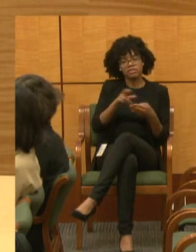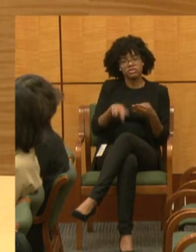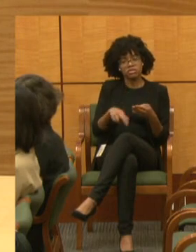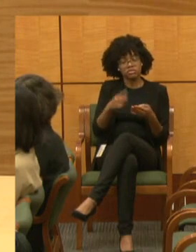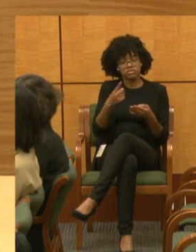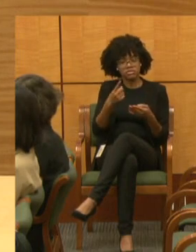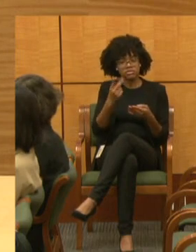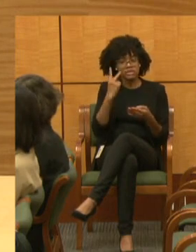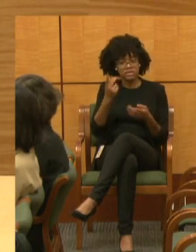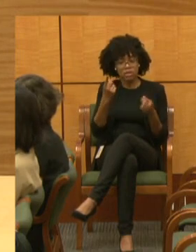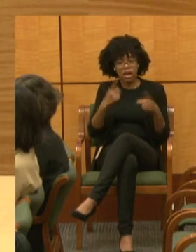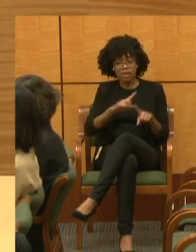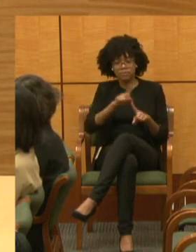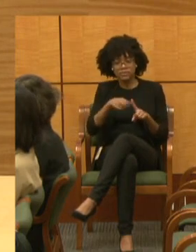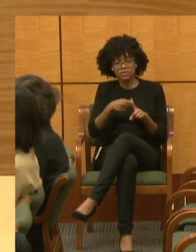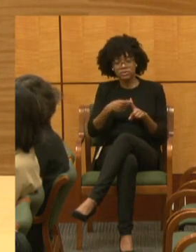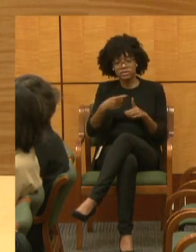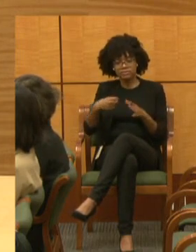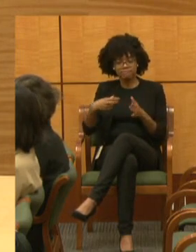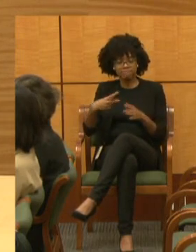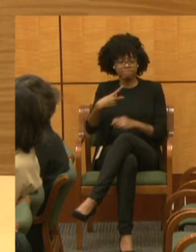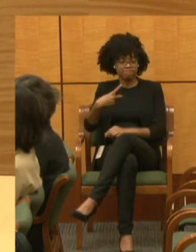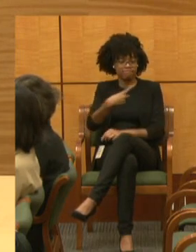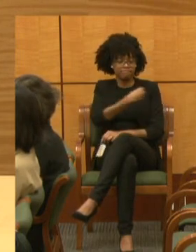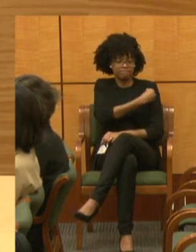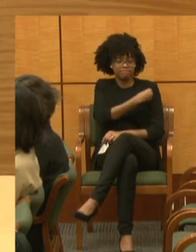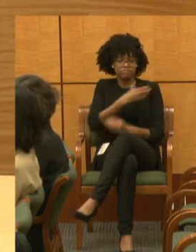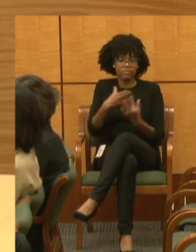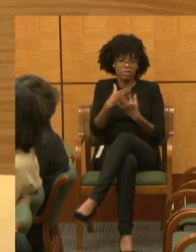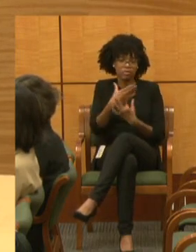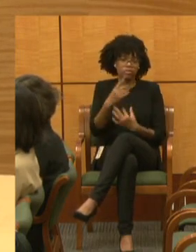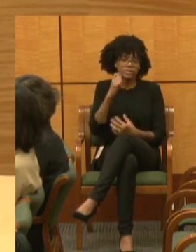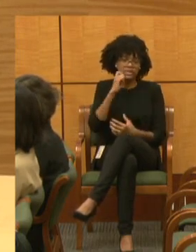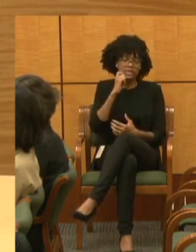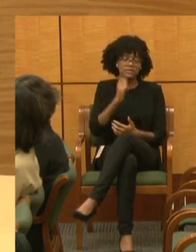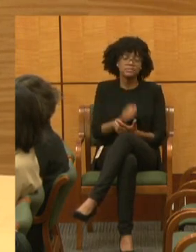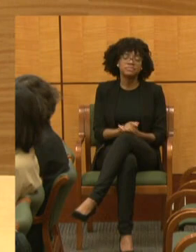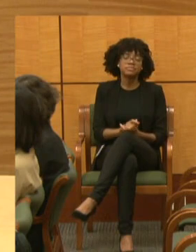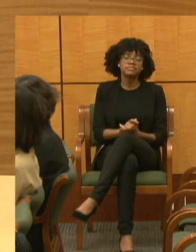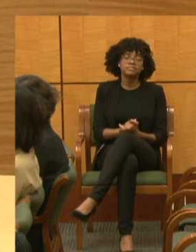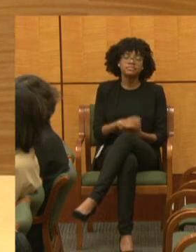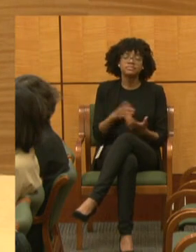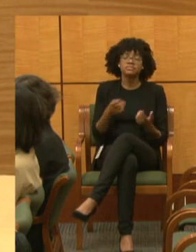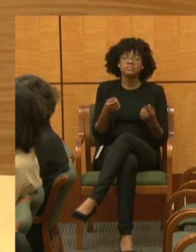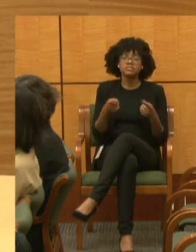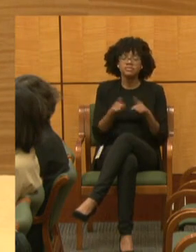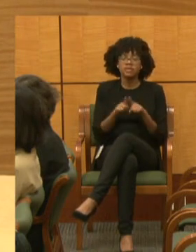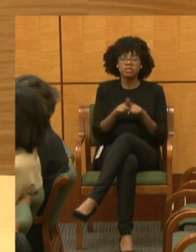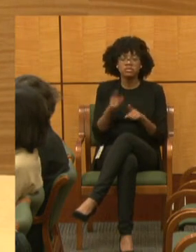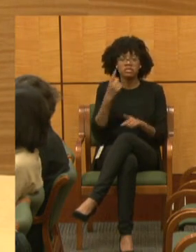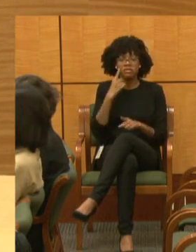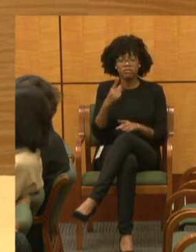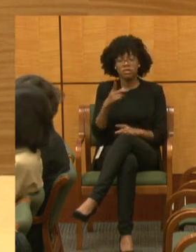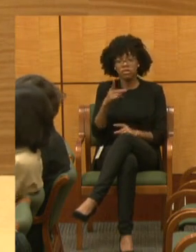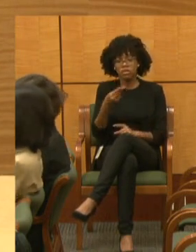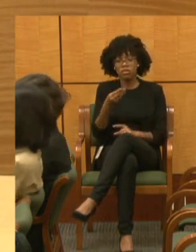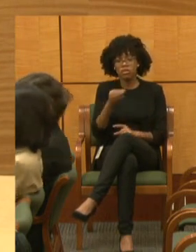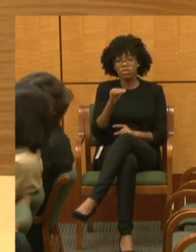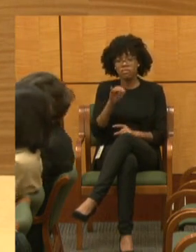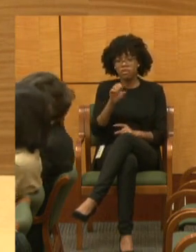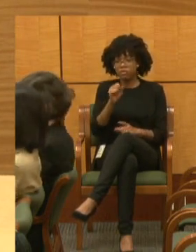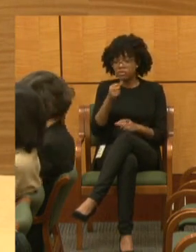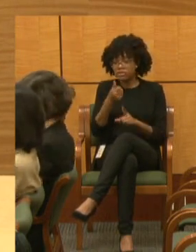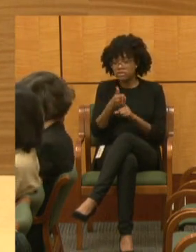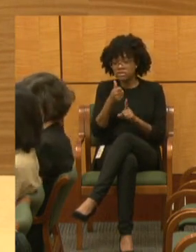It also speaks to the ability of the preparation for the ability of the embedded hormone in that preparation to